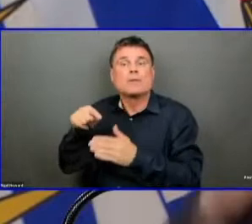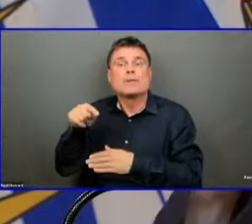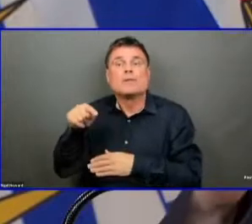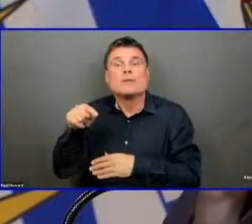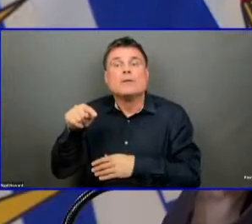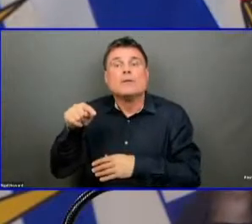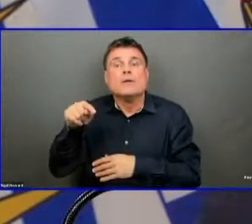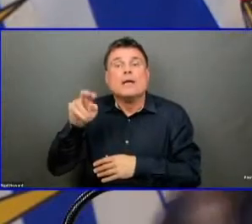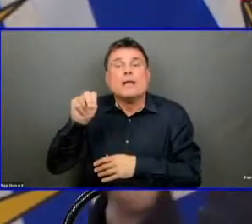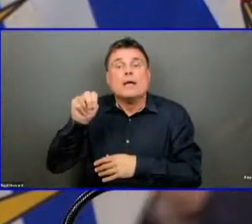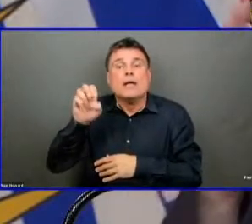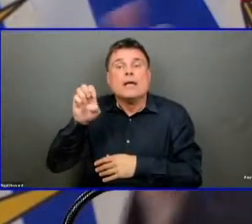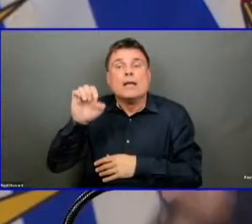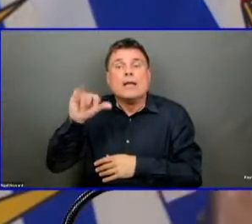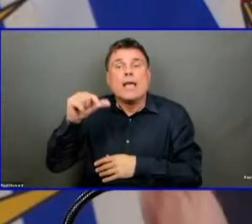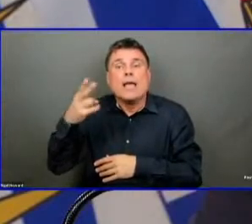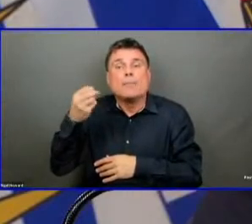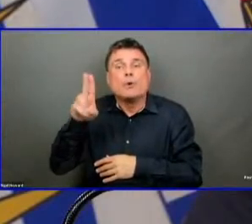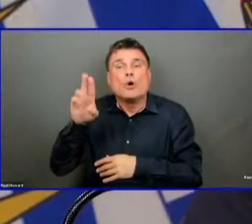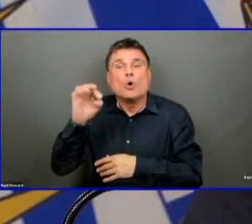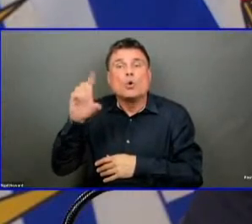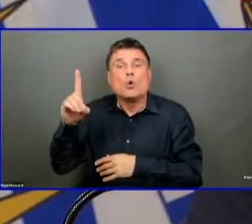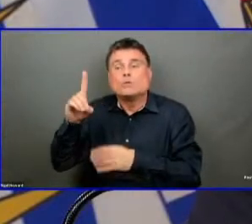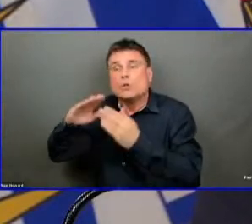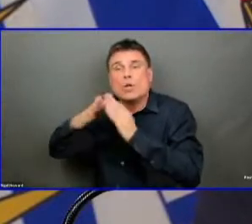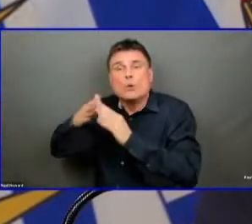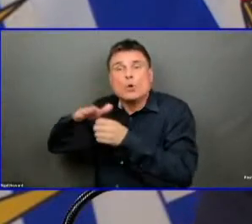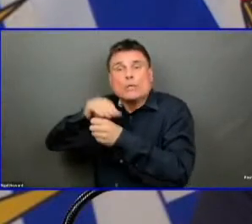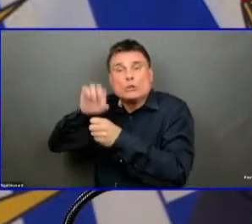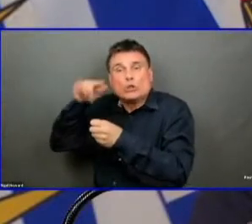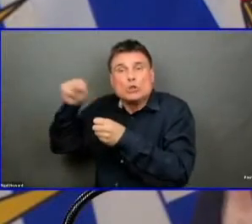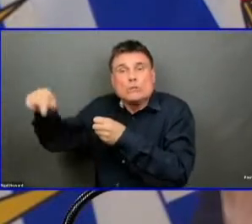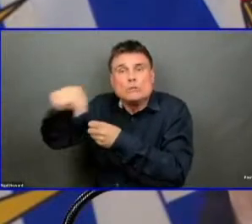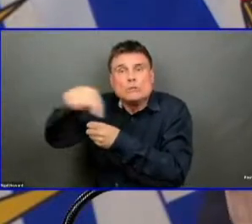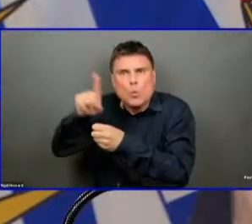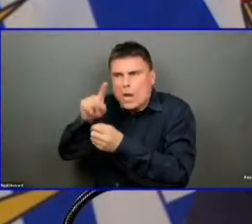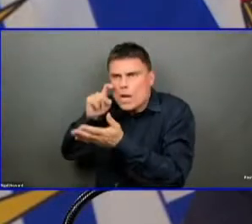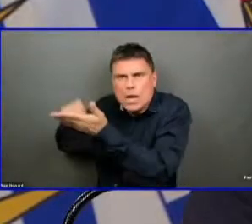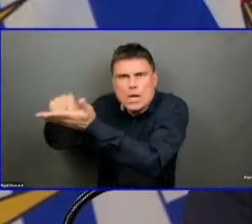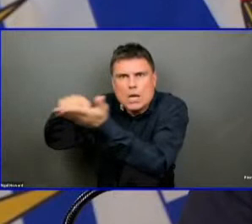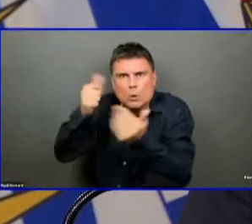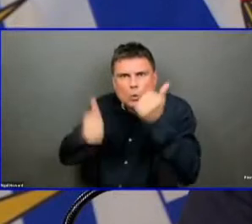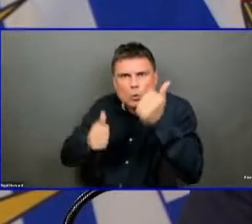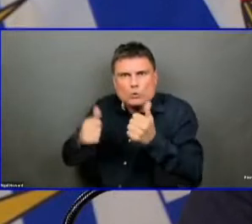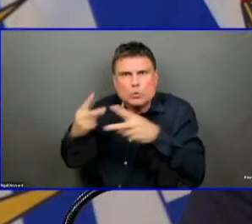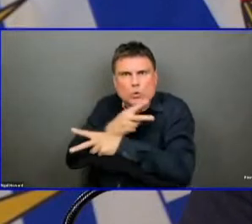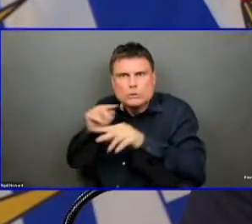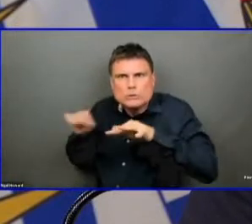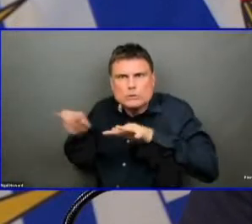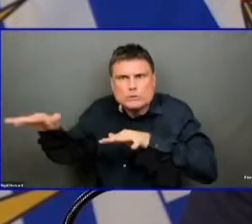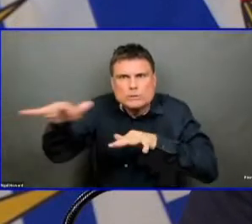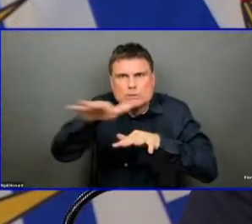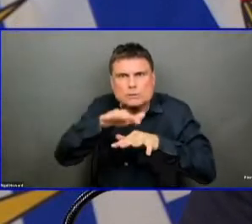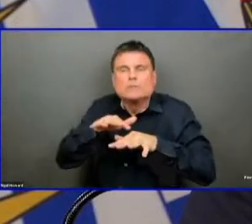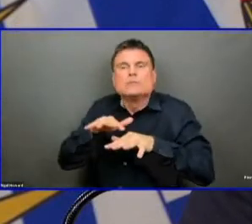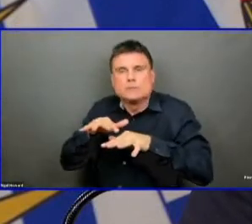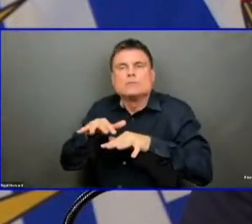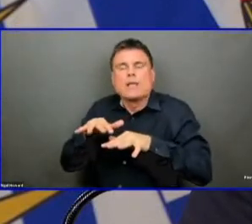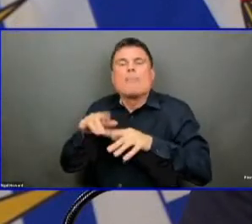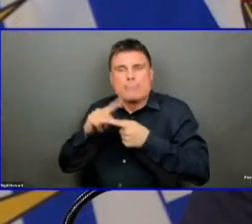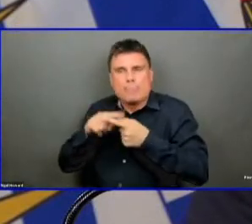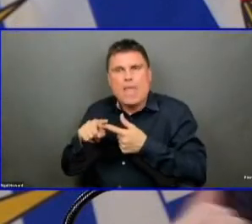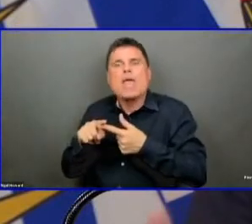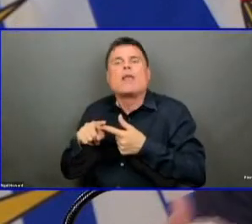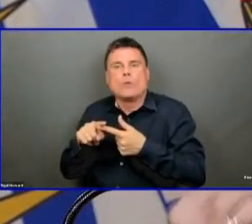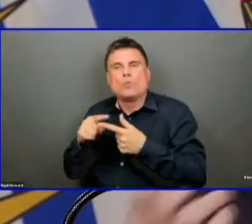to optimize everybody who's eligible to get into the clinic, and I'm looking to community groups to support us